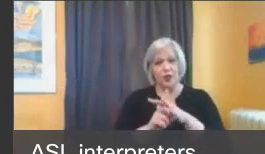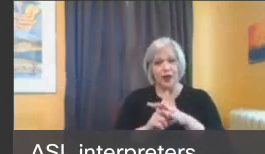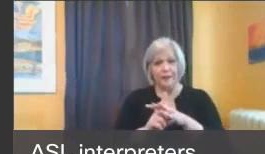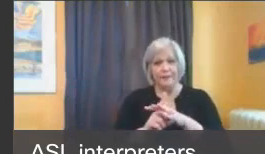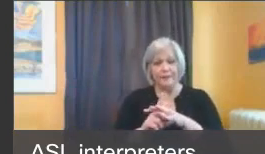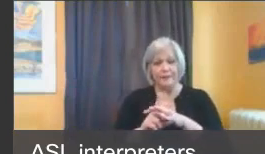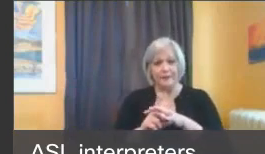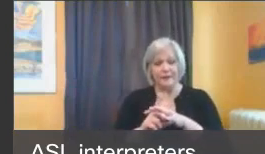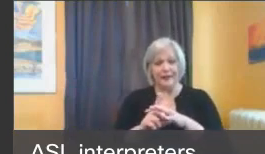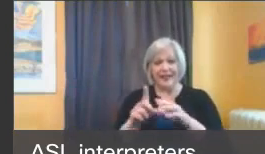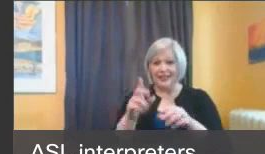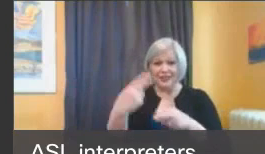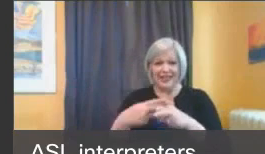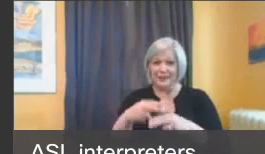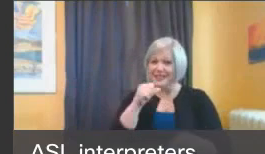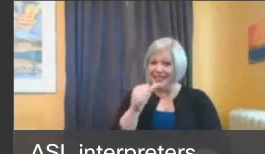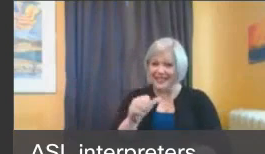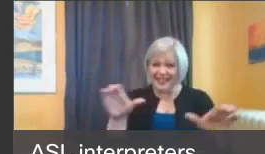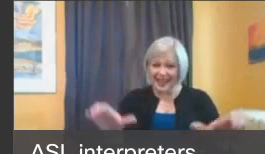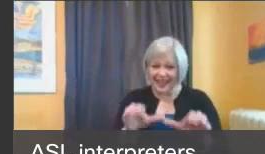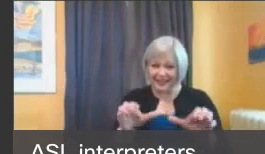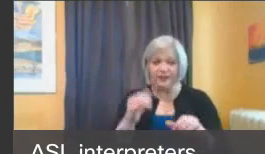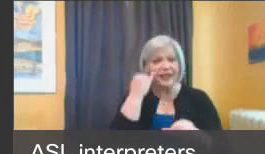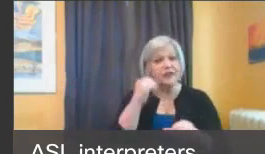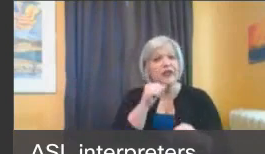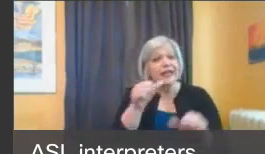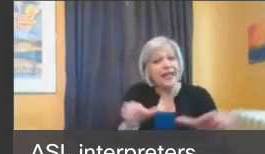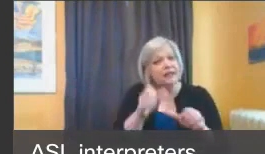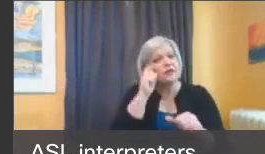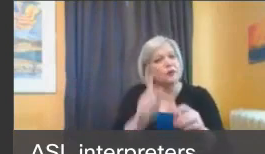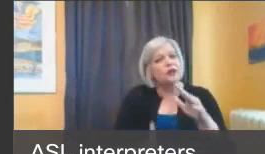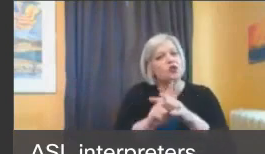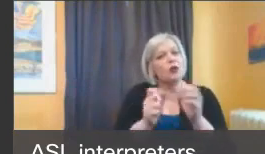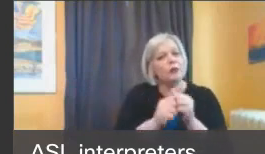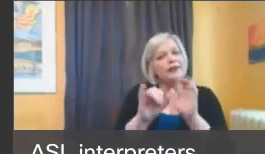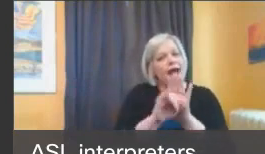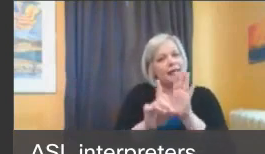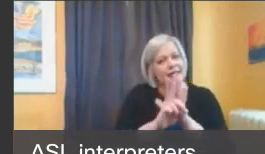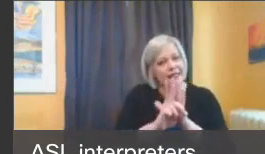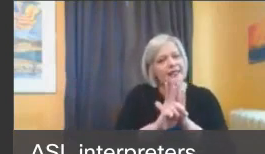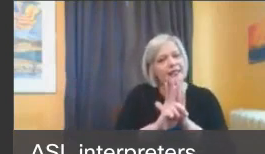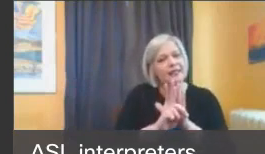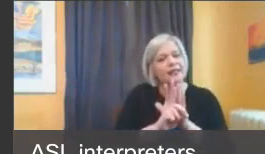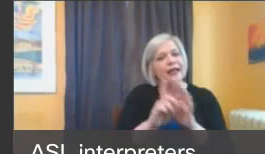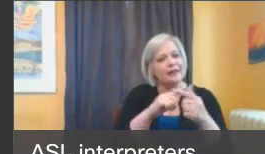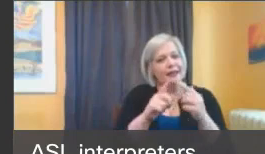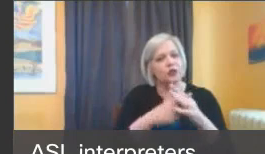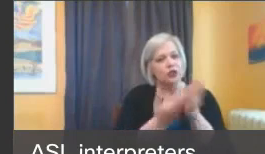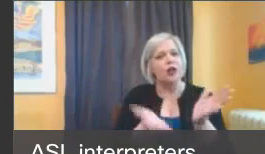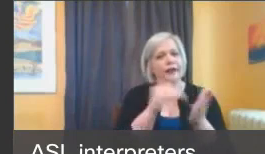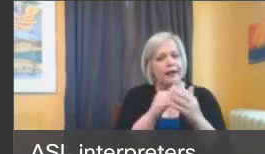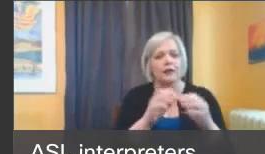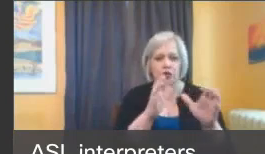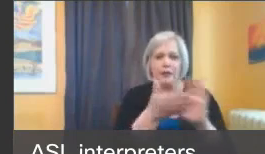and if you're inactive, you can show up at your polling place with your ID in hand and reactivate yourself if